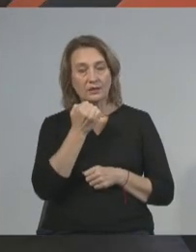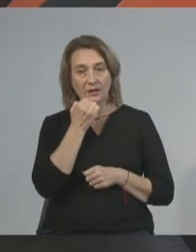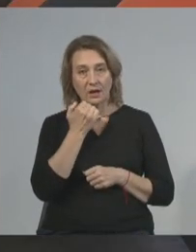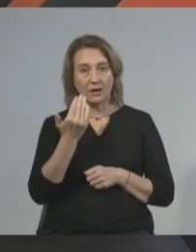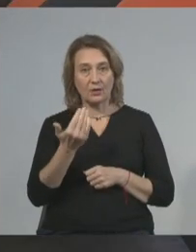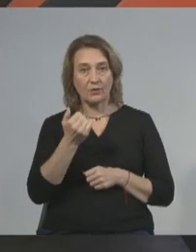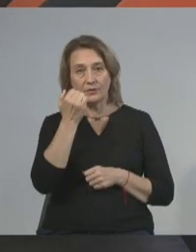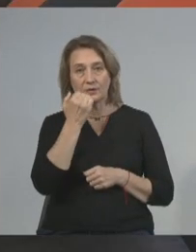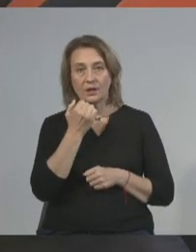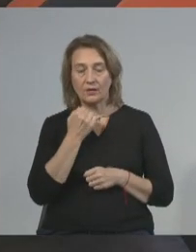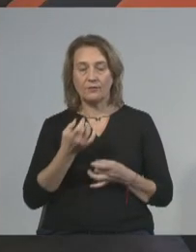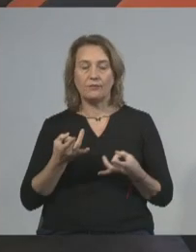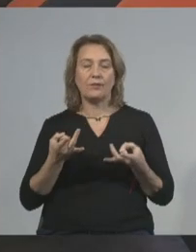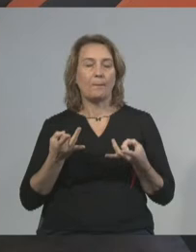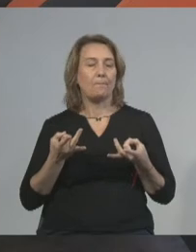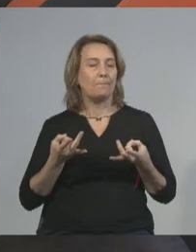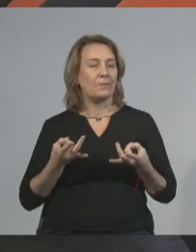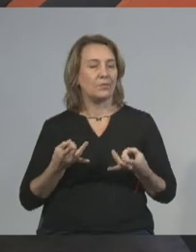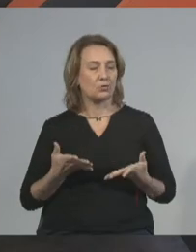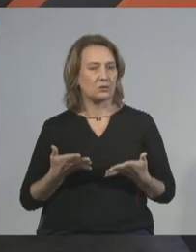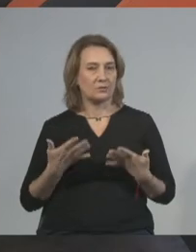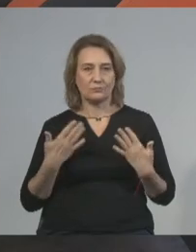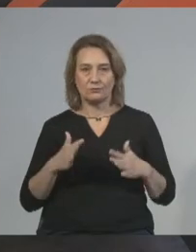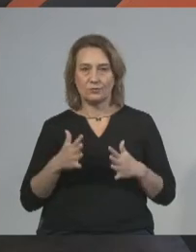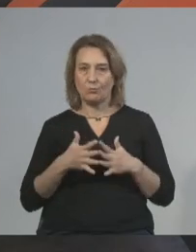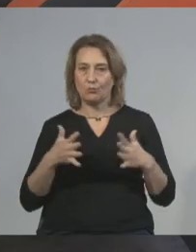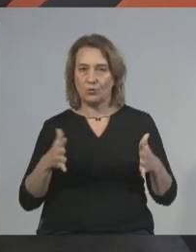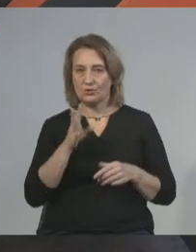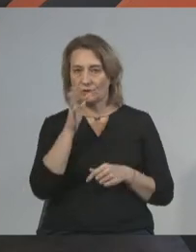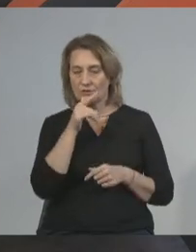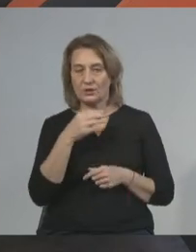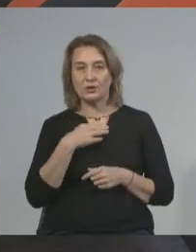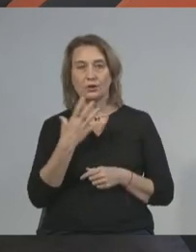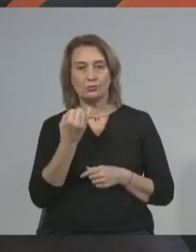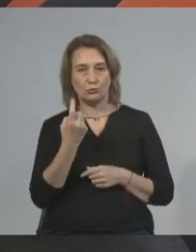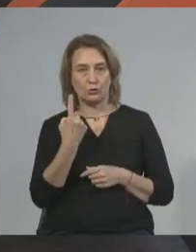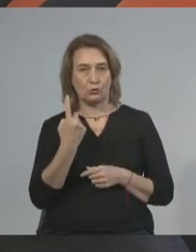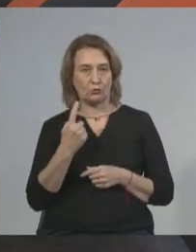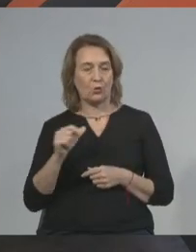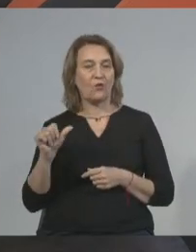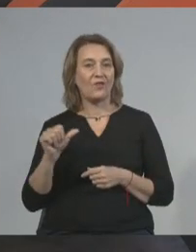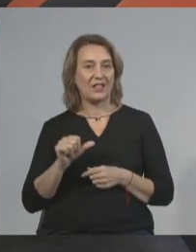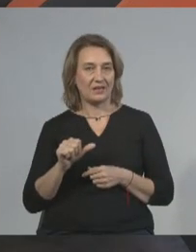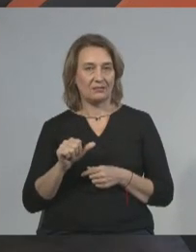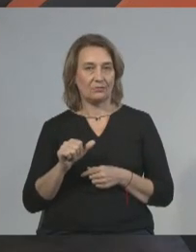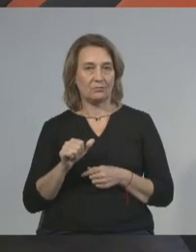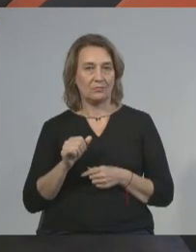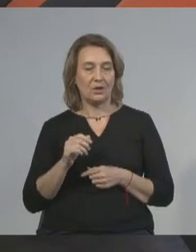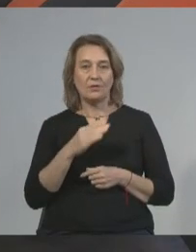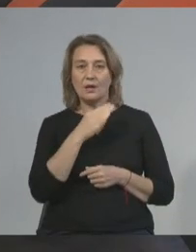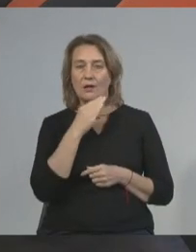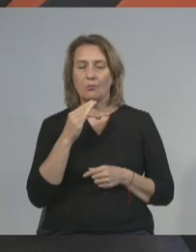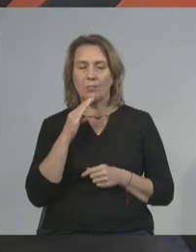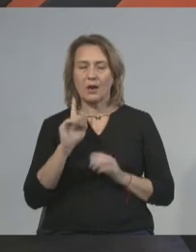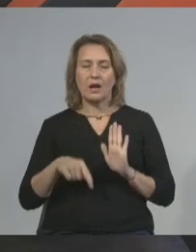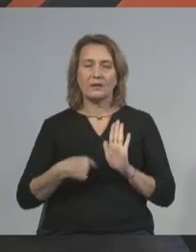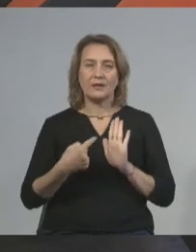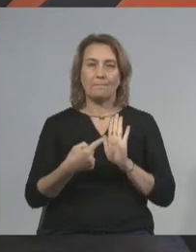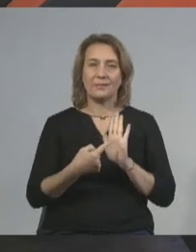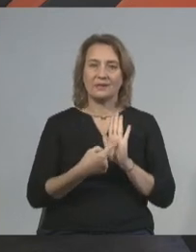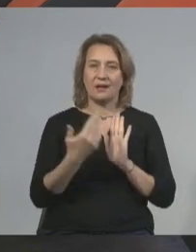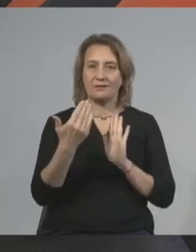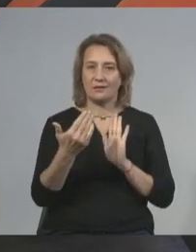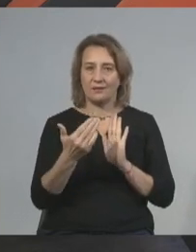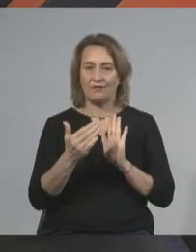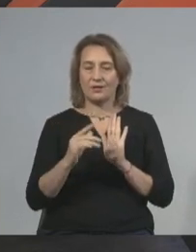you thank you it's just that we are pressed for time so we're one more minute and then we'll have to move on